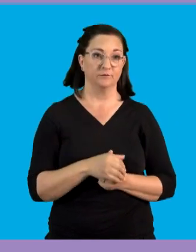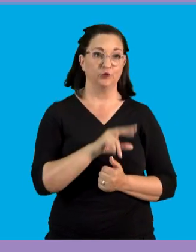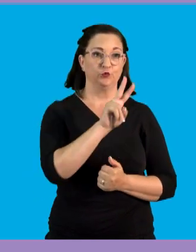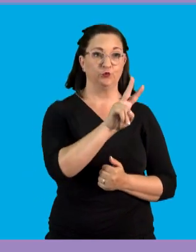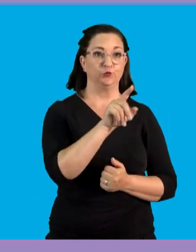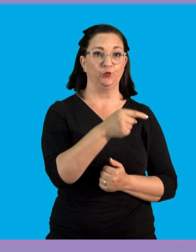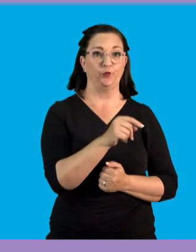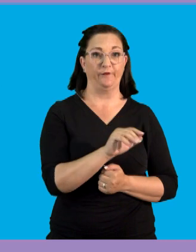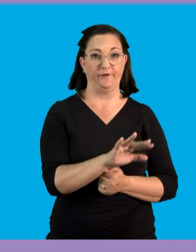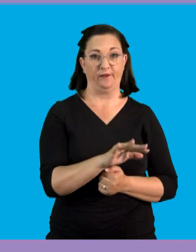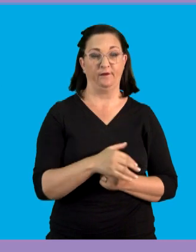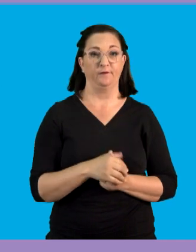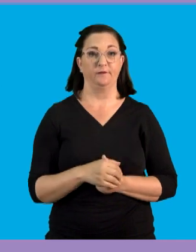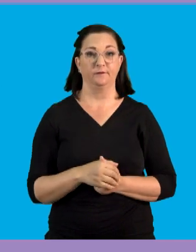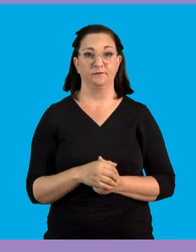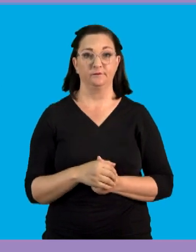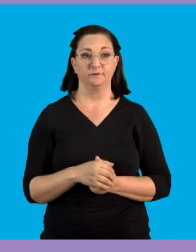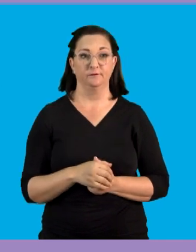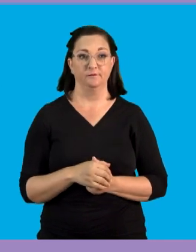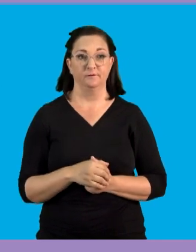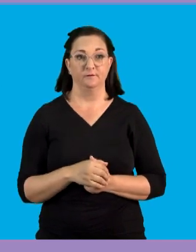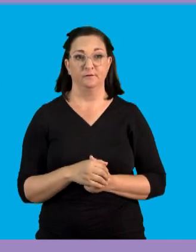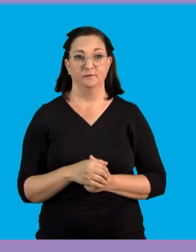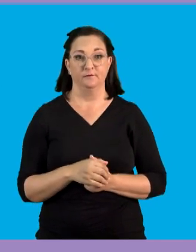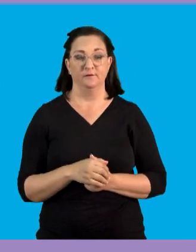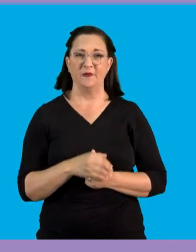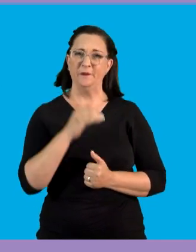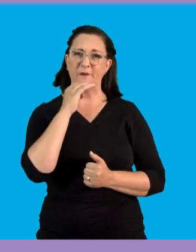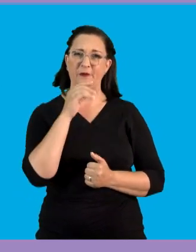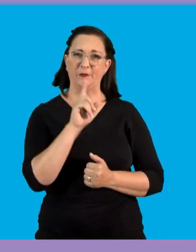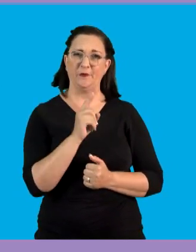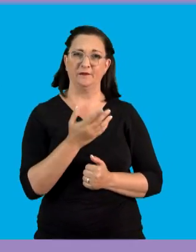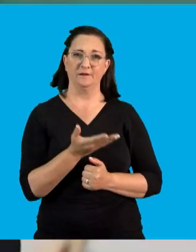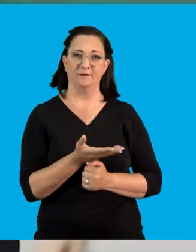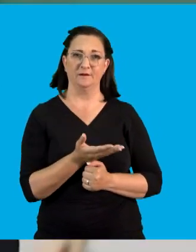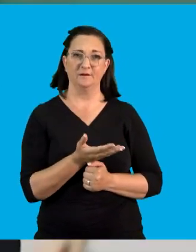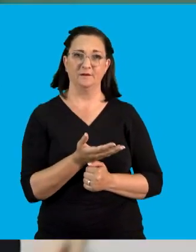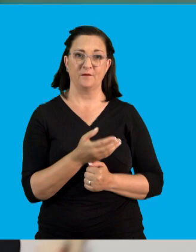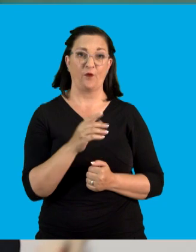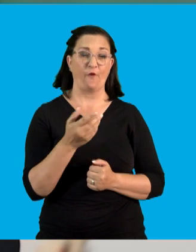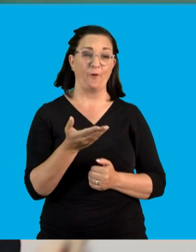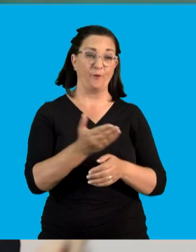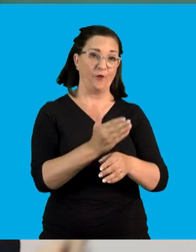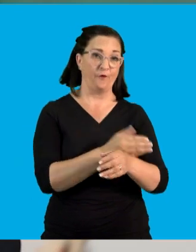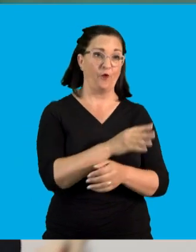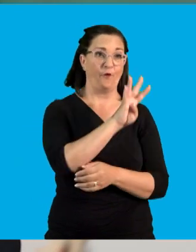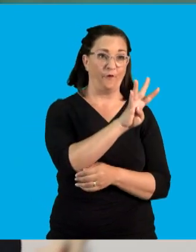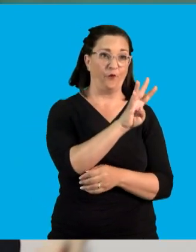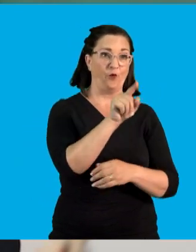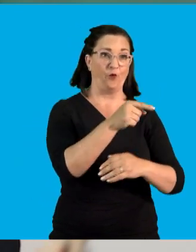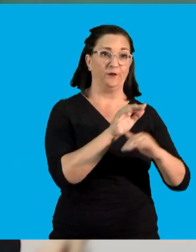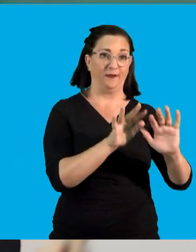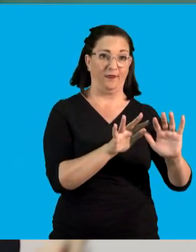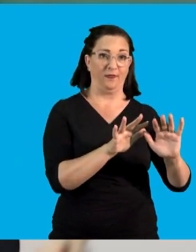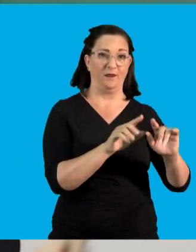Again, we have 2/5. What does this mean? Because initially we had 4/10 and now